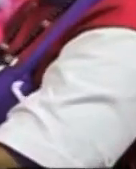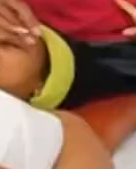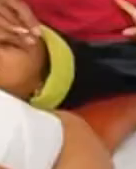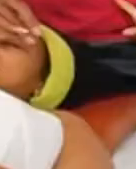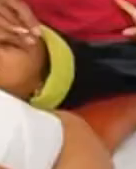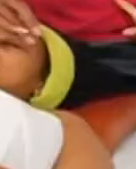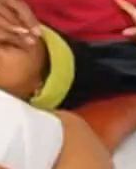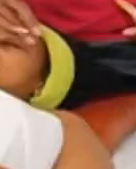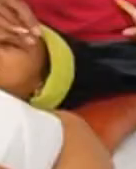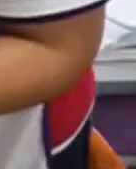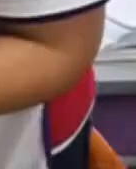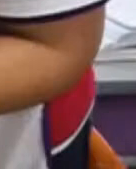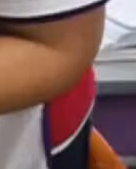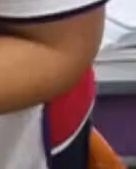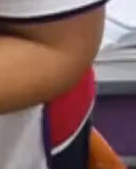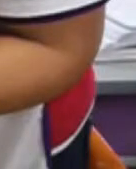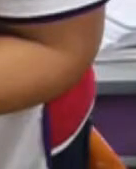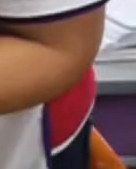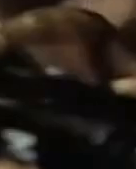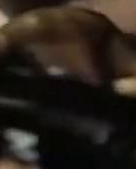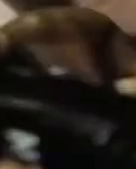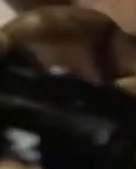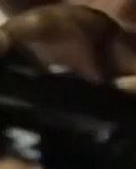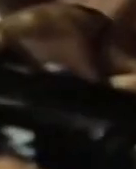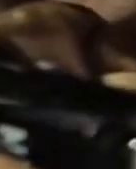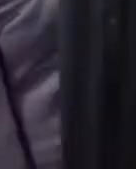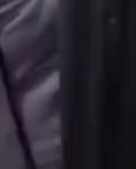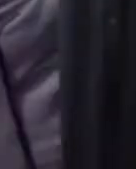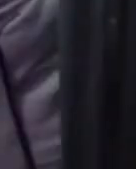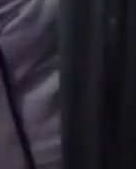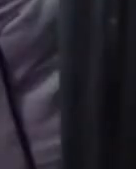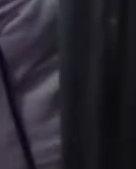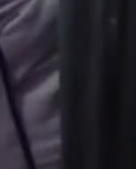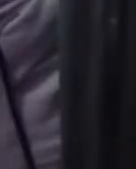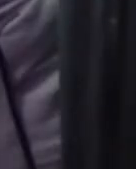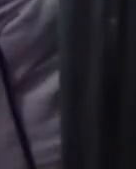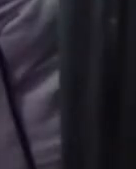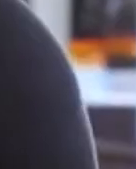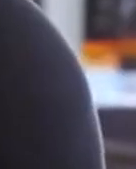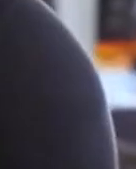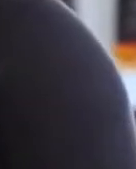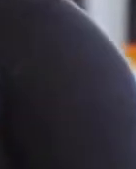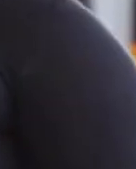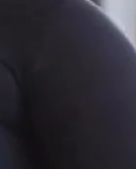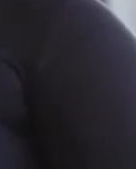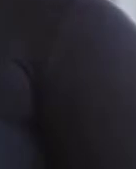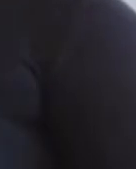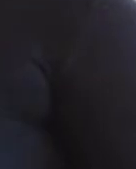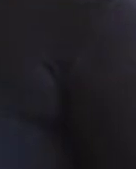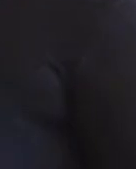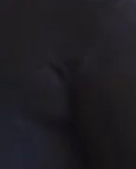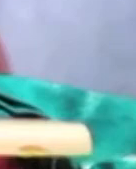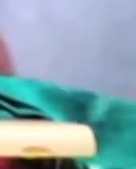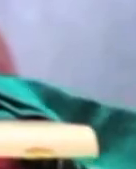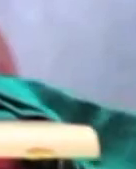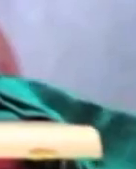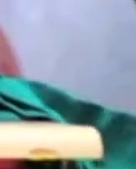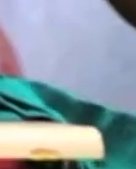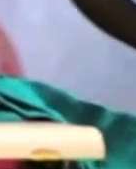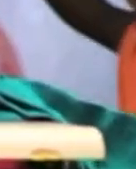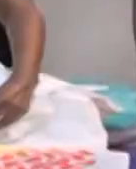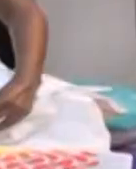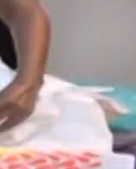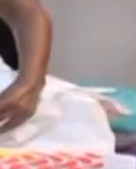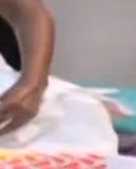dreadlocks, beauty therapy, makeup, nail technology, spa massages, teaching skills, TOT, solo